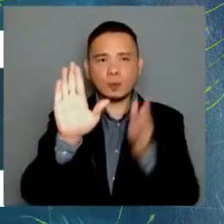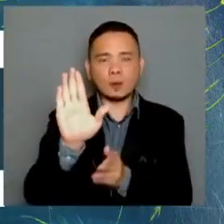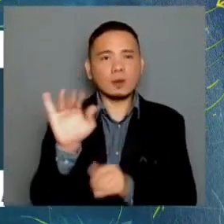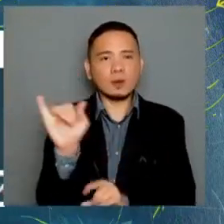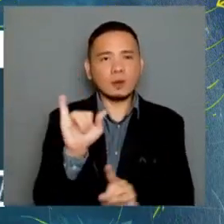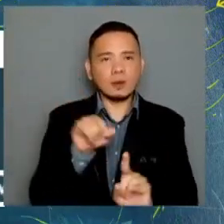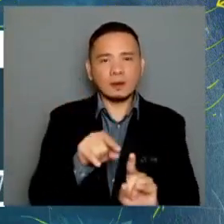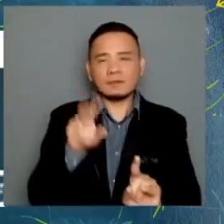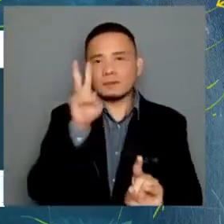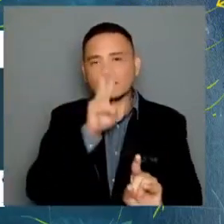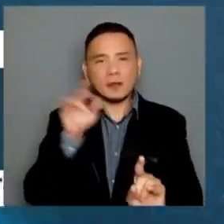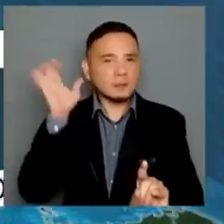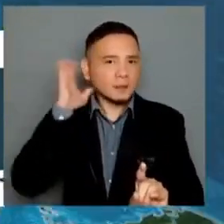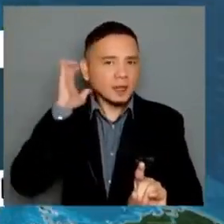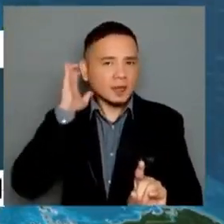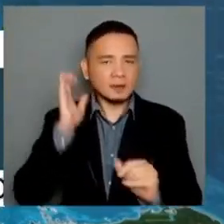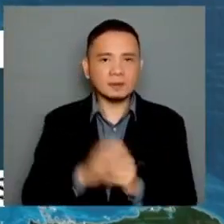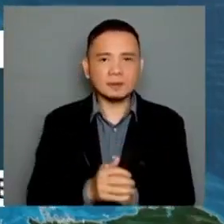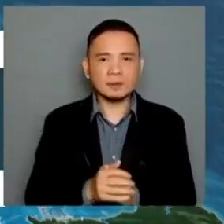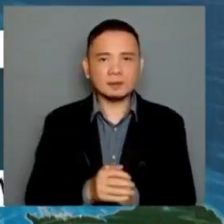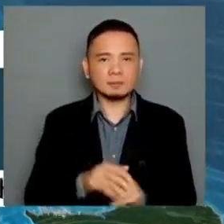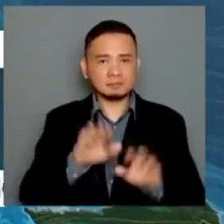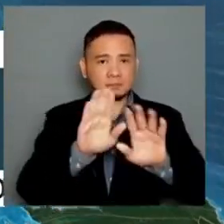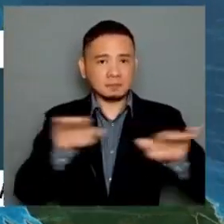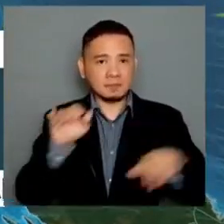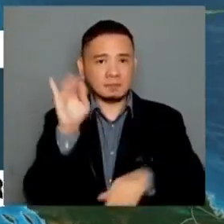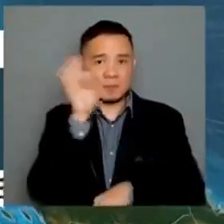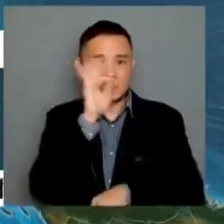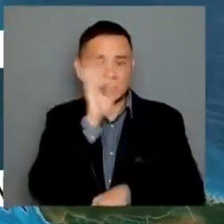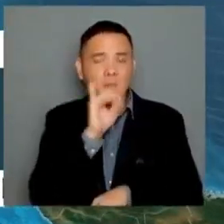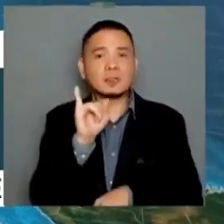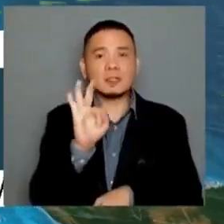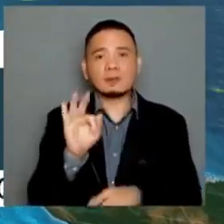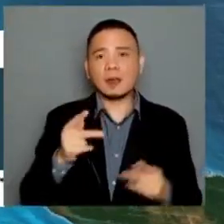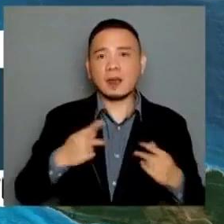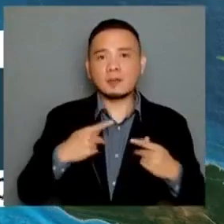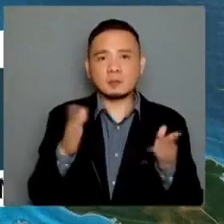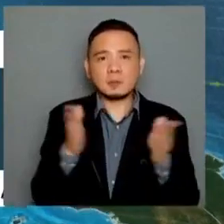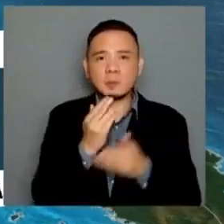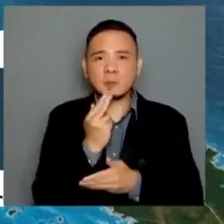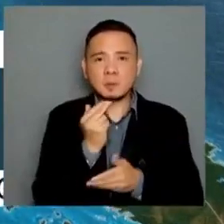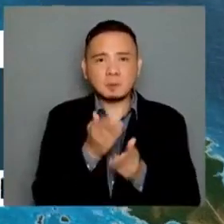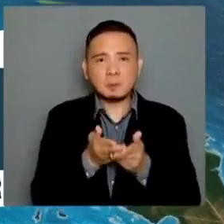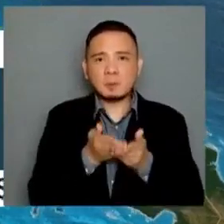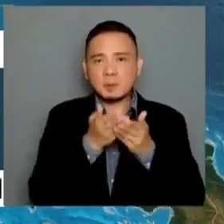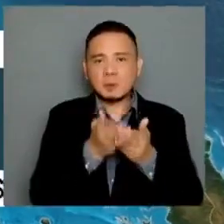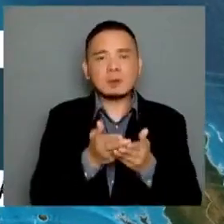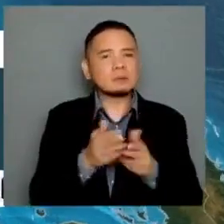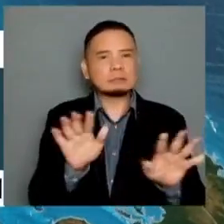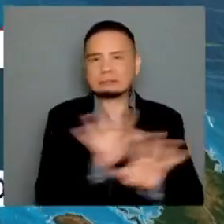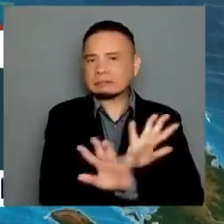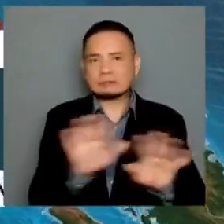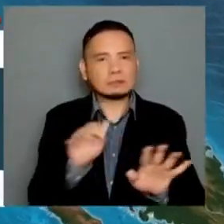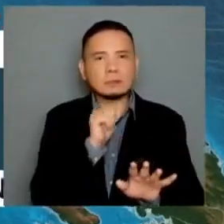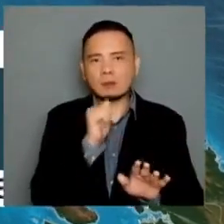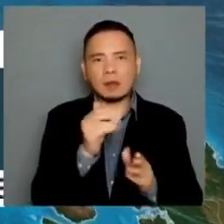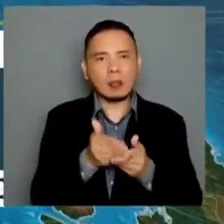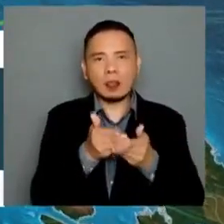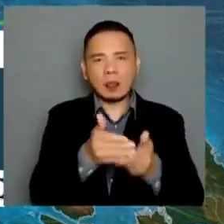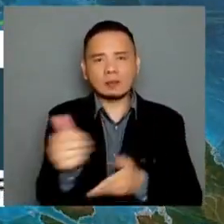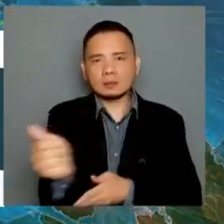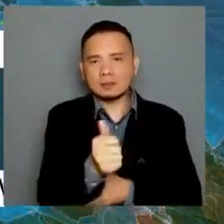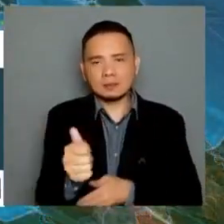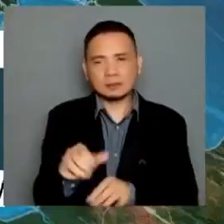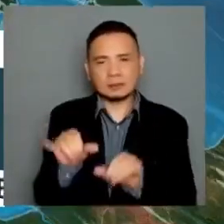Mindanao. So our countrymen with small sea vessels are alerted against high waves. And that's the latest